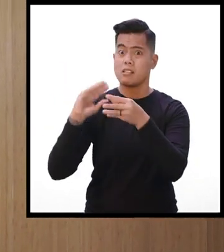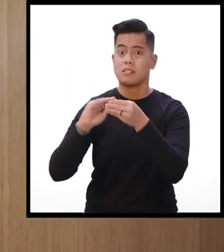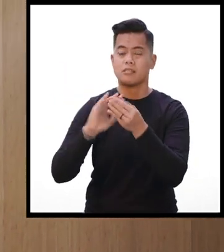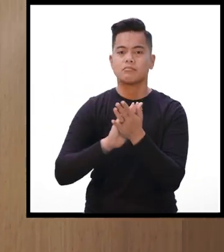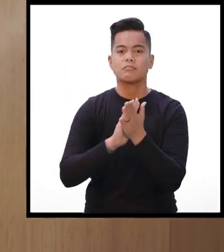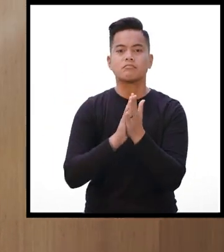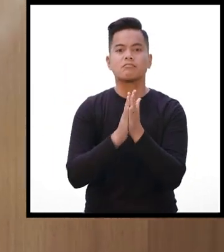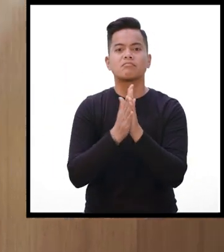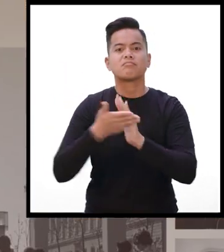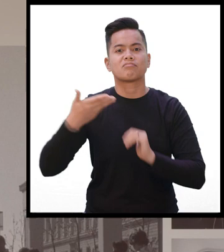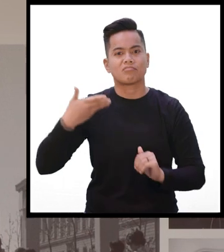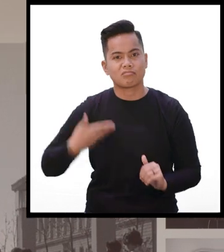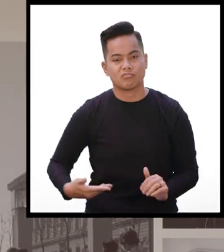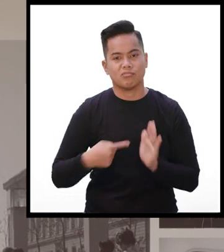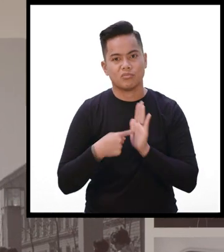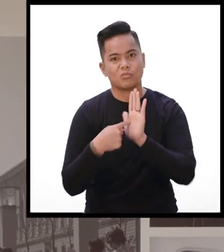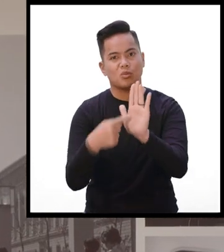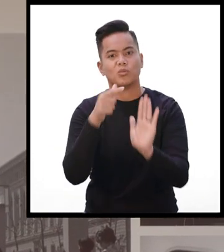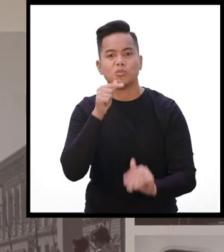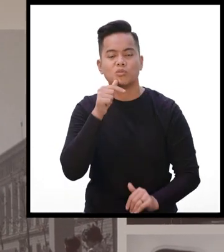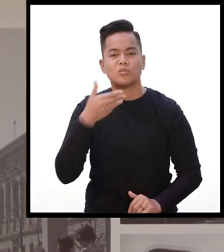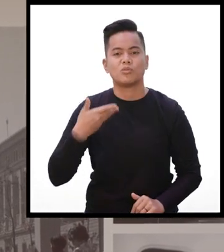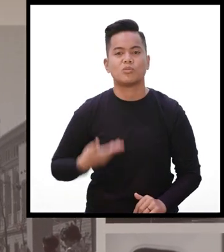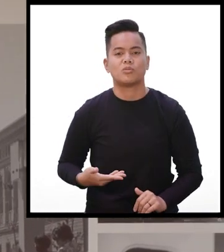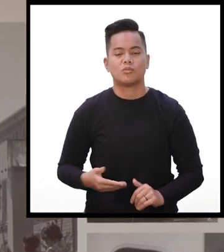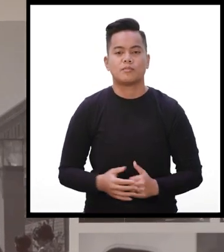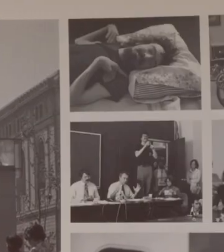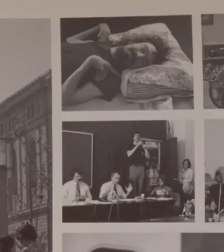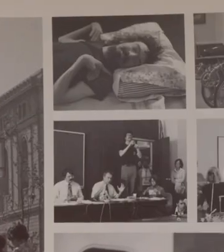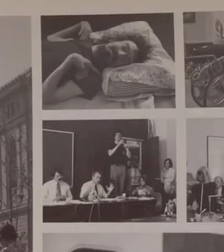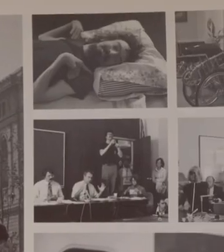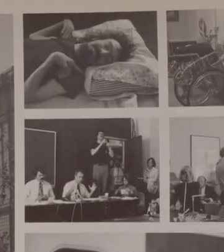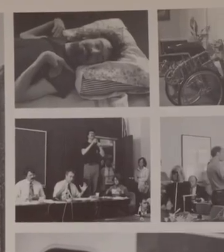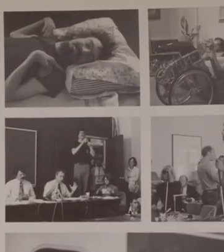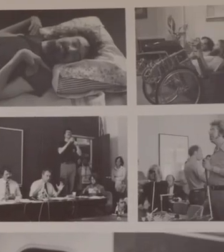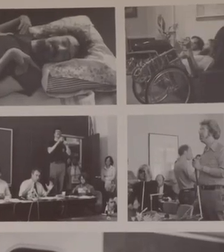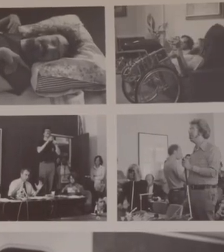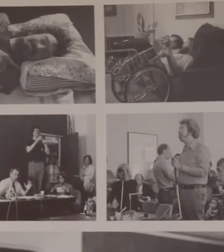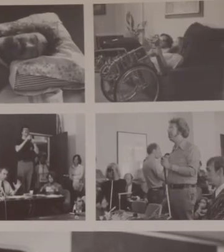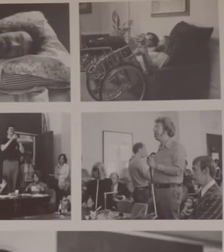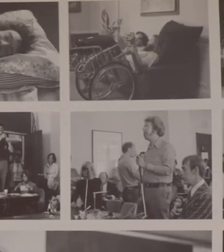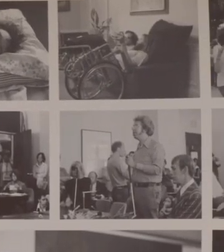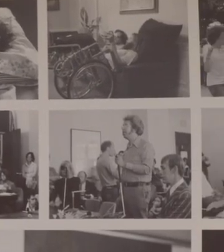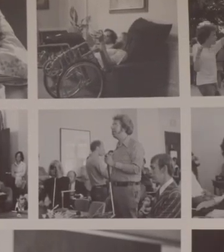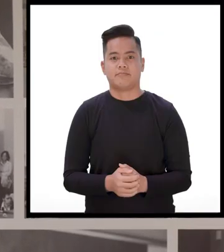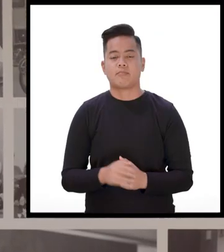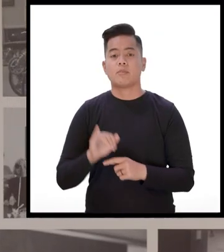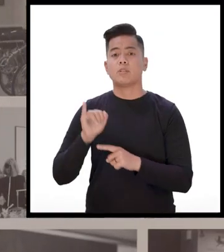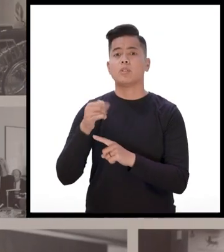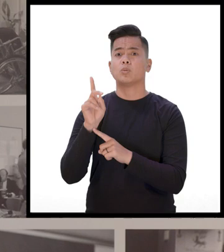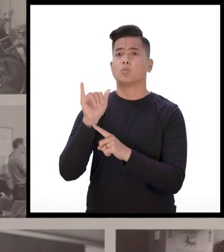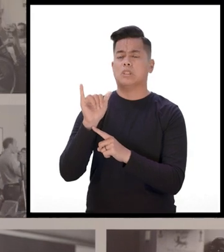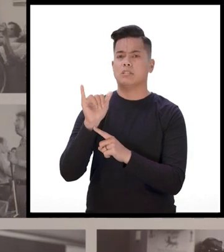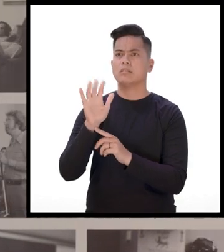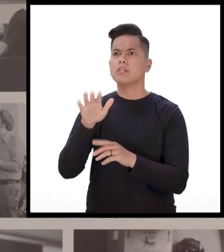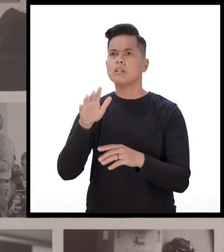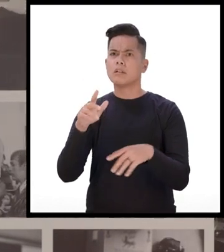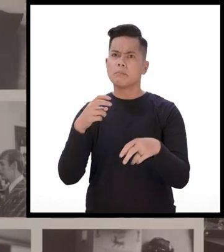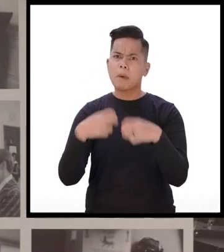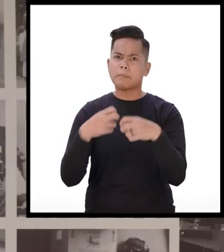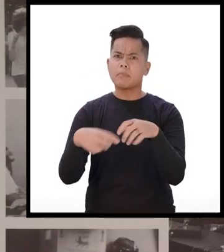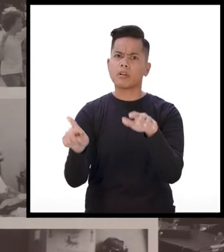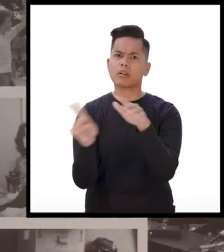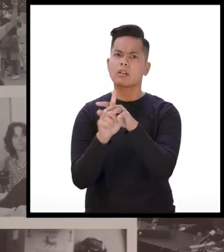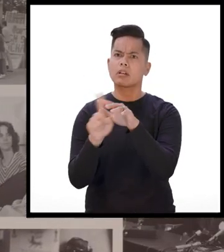feels like the past is moving through me. Historical photos of civic action on a mural wall. Every time you raise